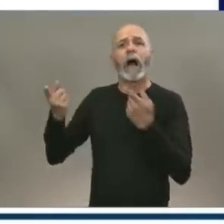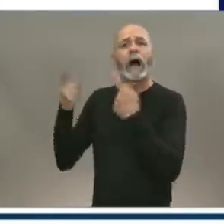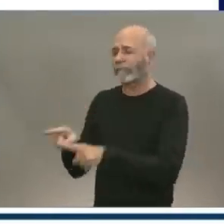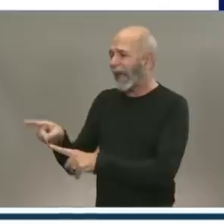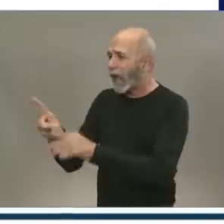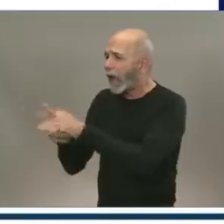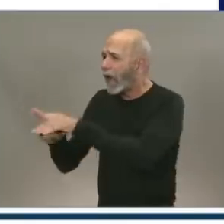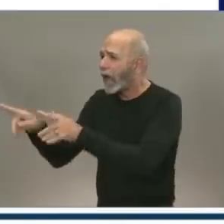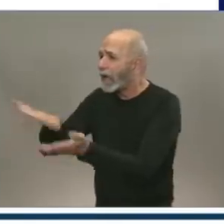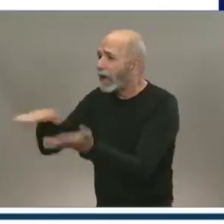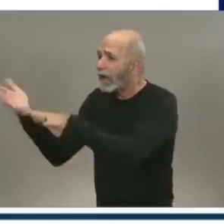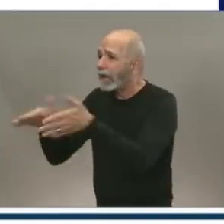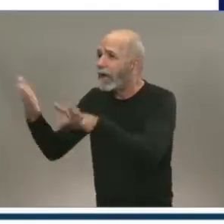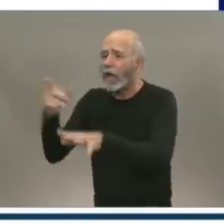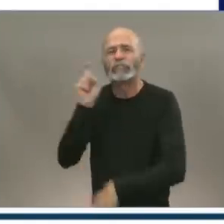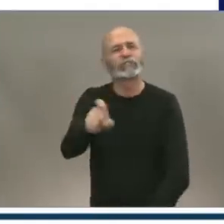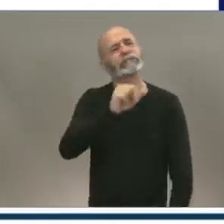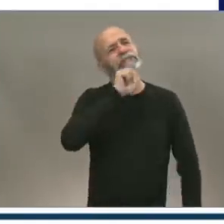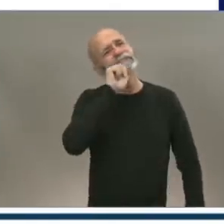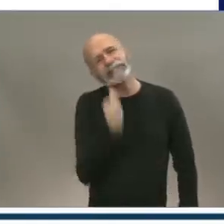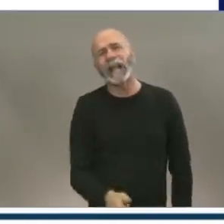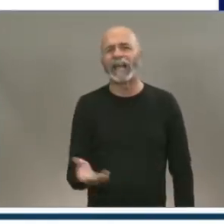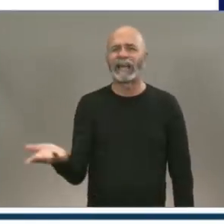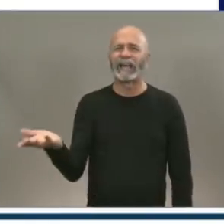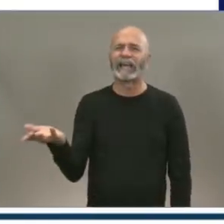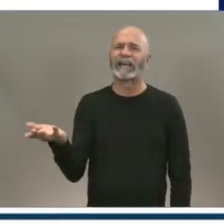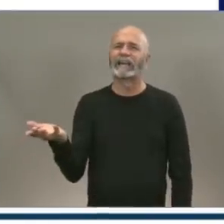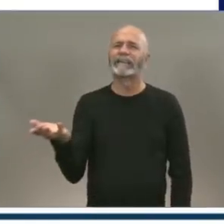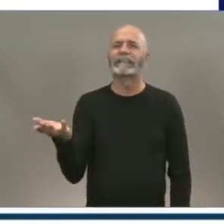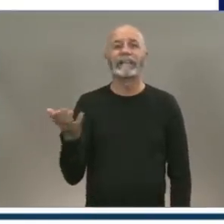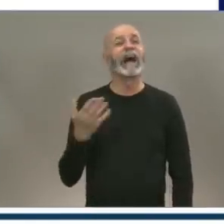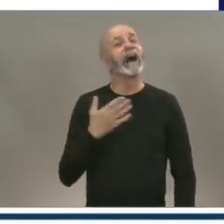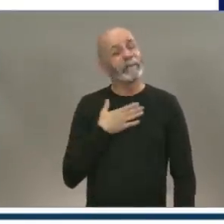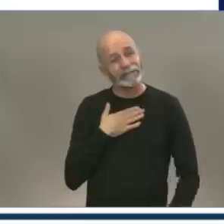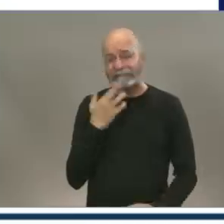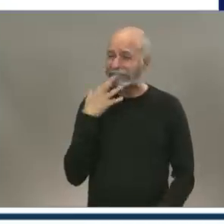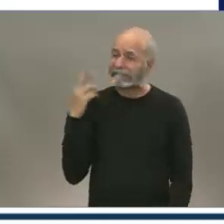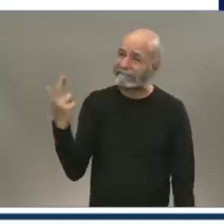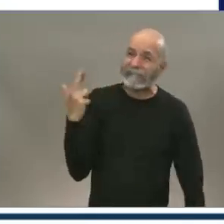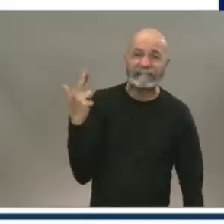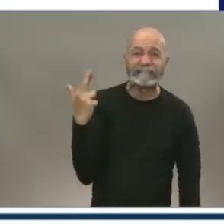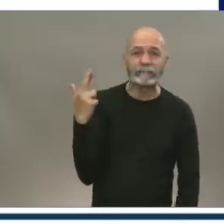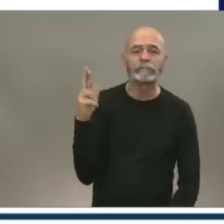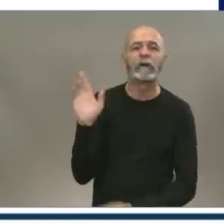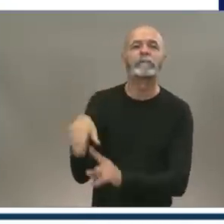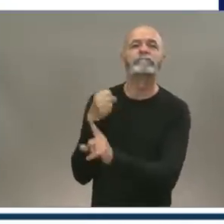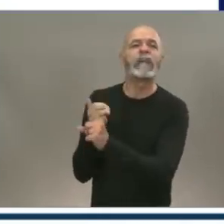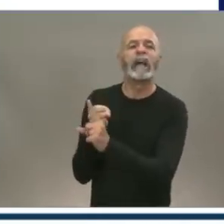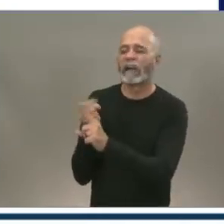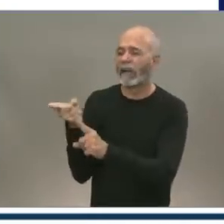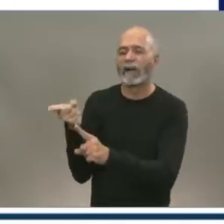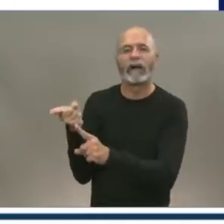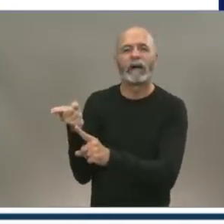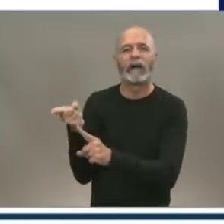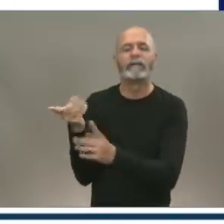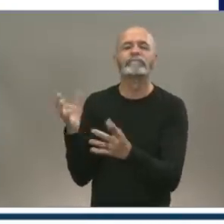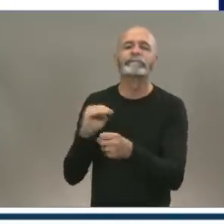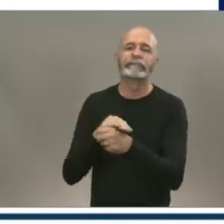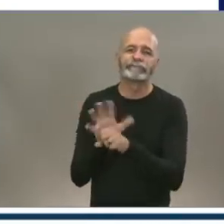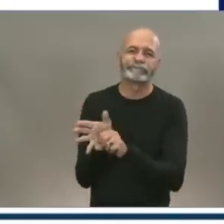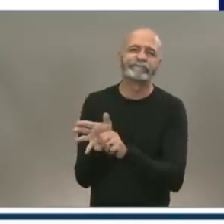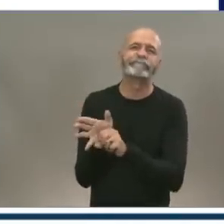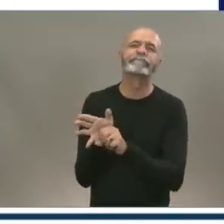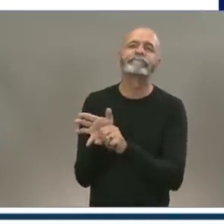also want to say, unfortunately, one of my colleagues has recently been diagnosed with COVID. I've spoken with Minister Masland. She's